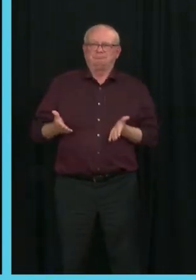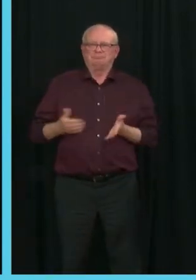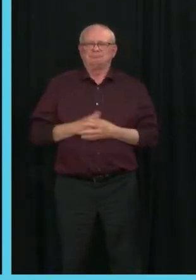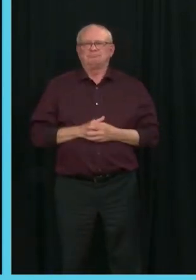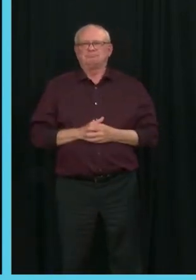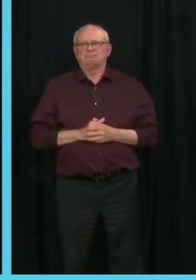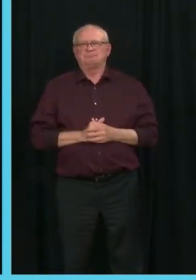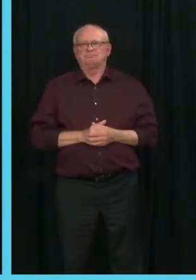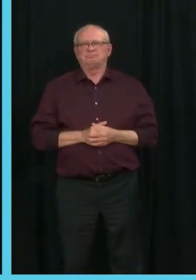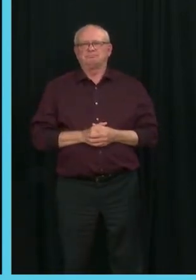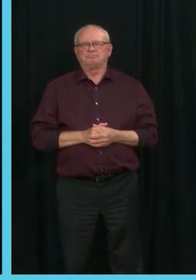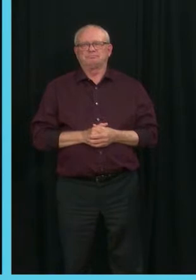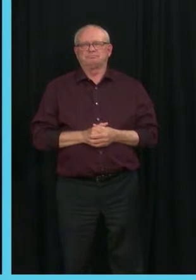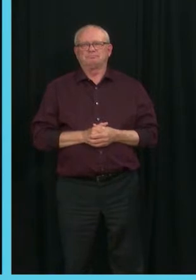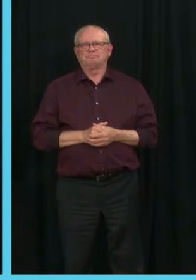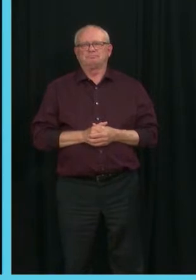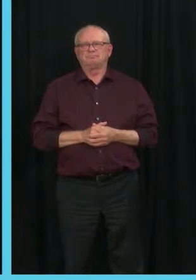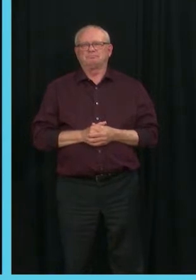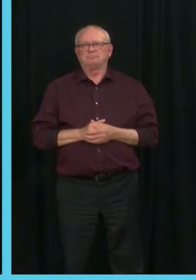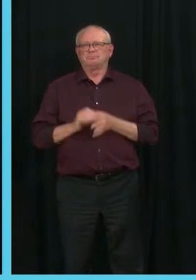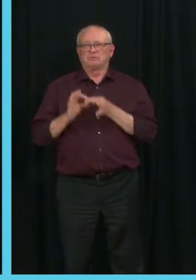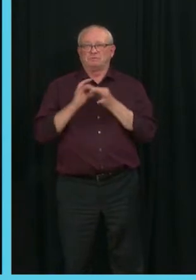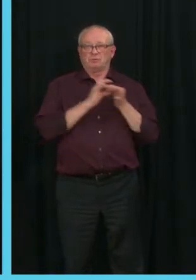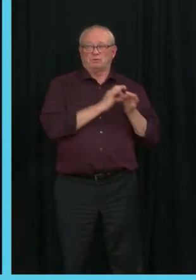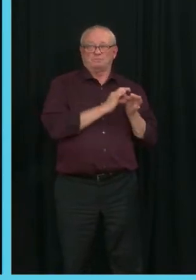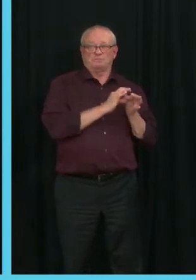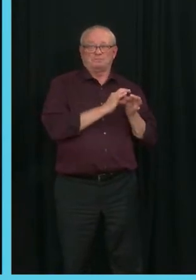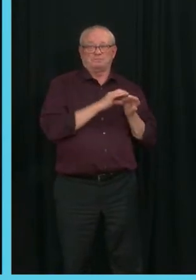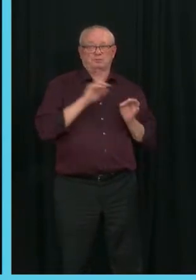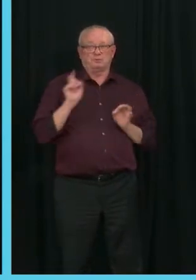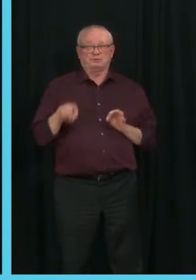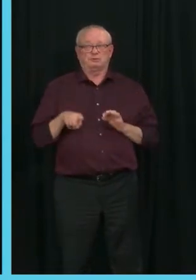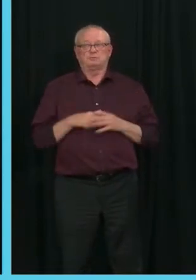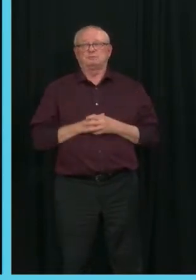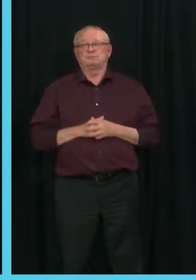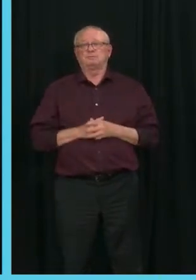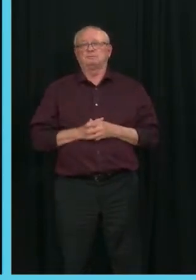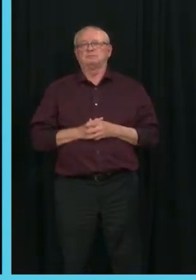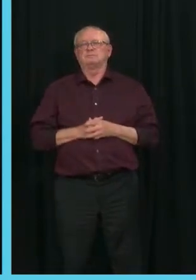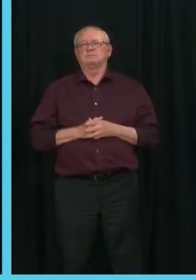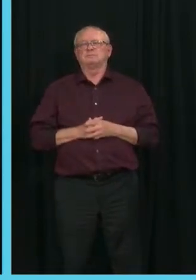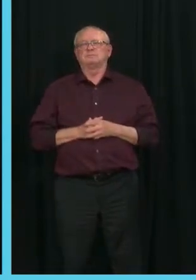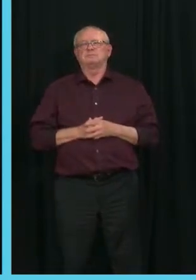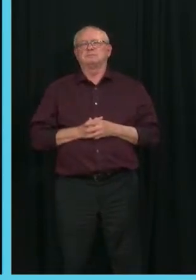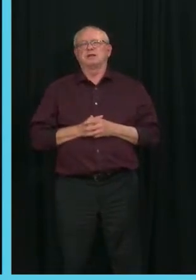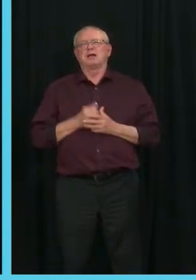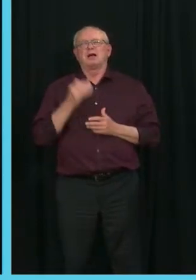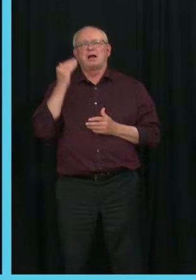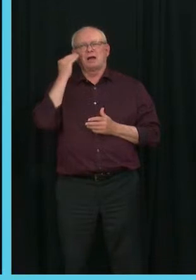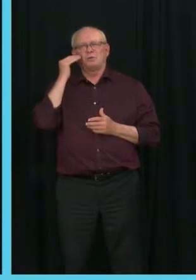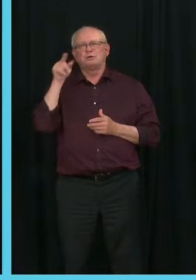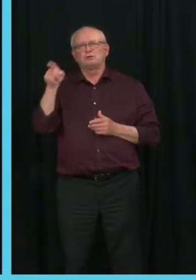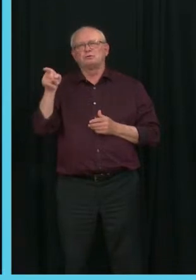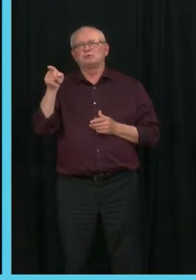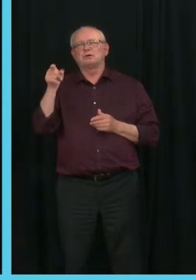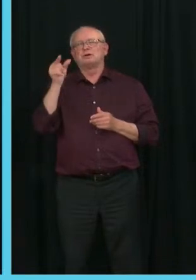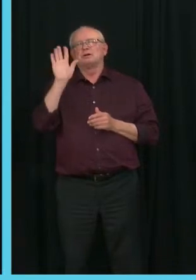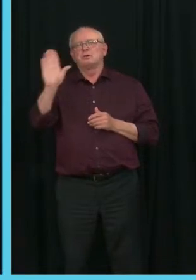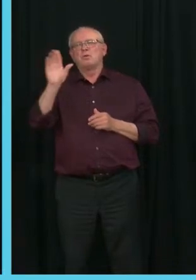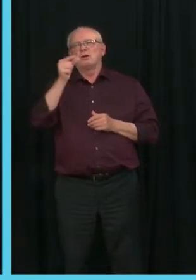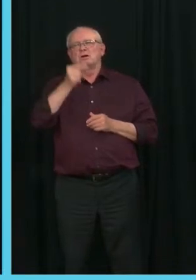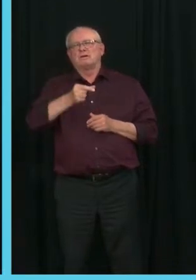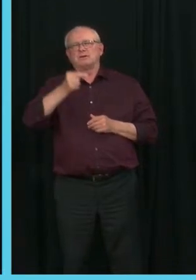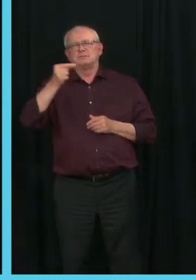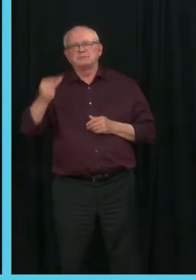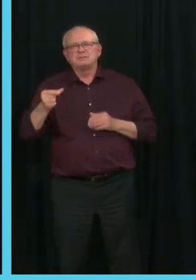And Andrew, did you have a follow-up today? I do. I know, Premier, you have, and your government has advanced forward in the process